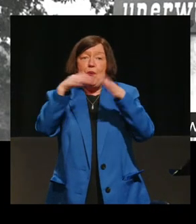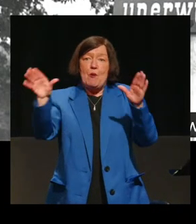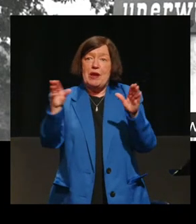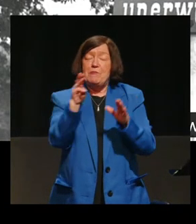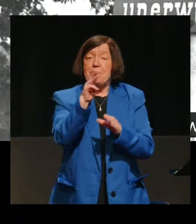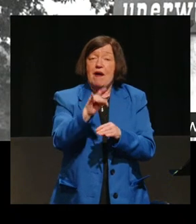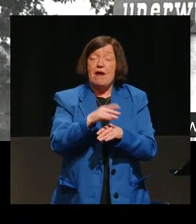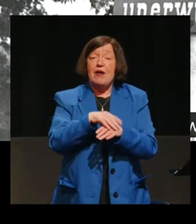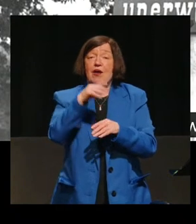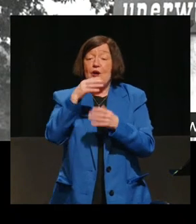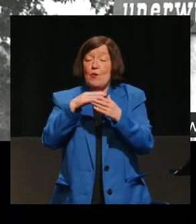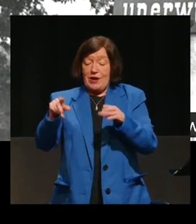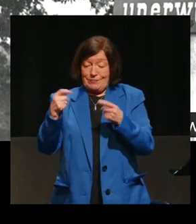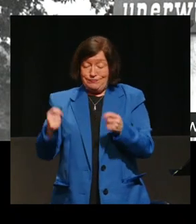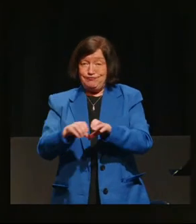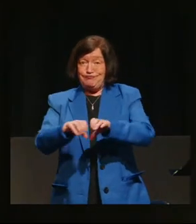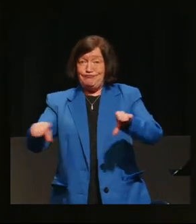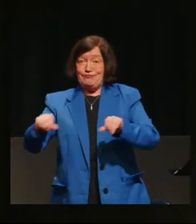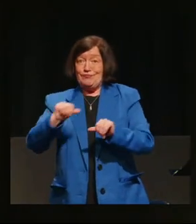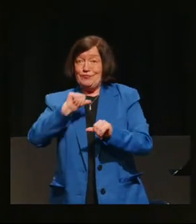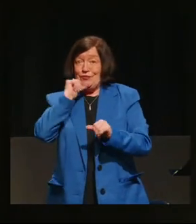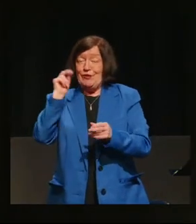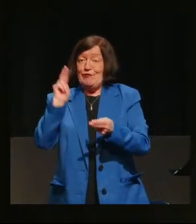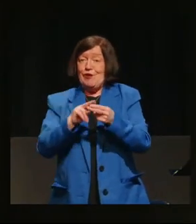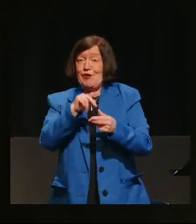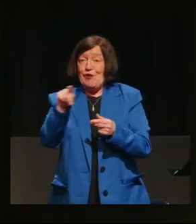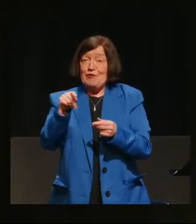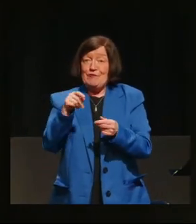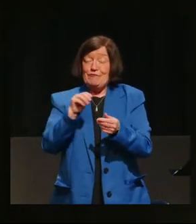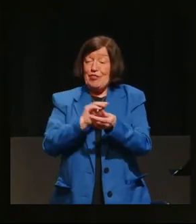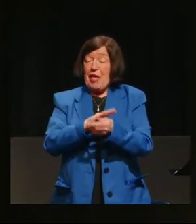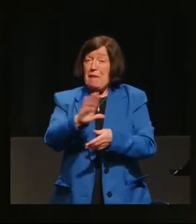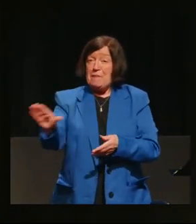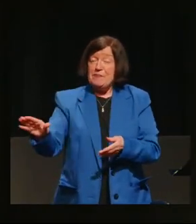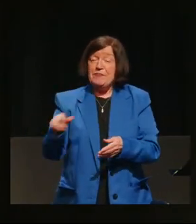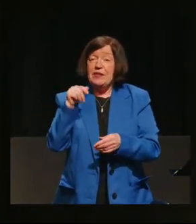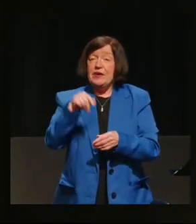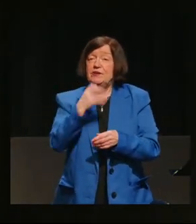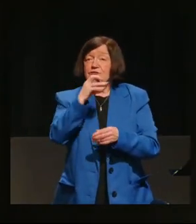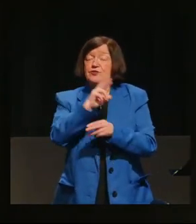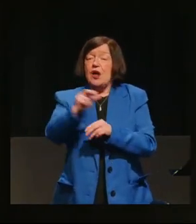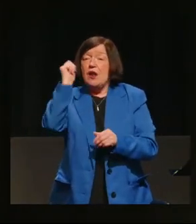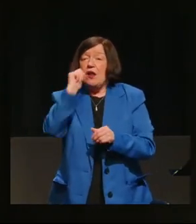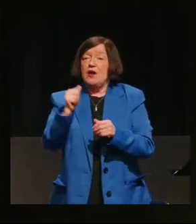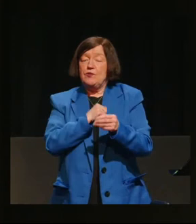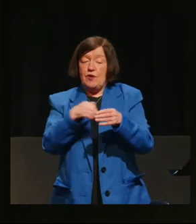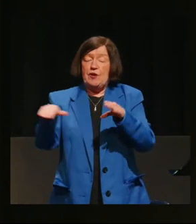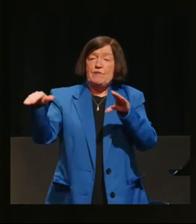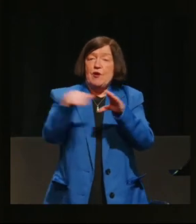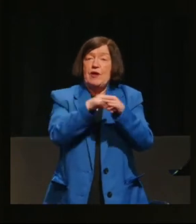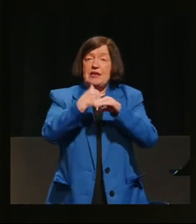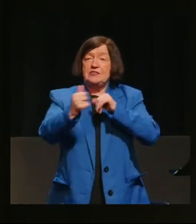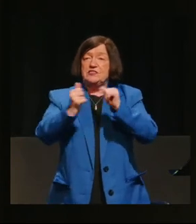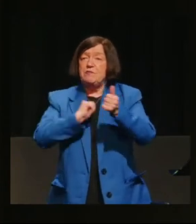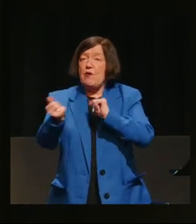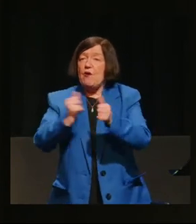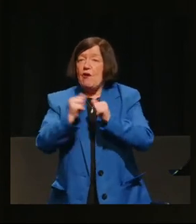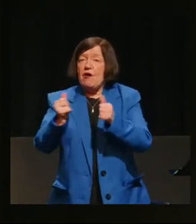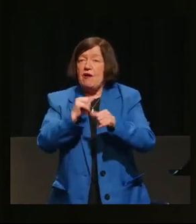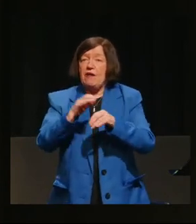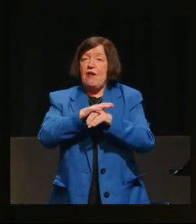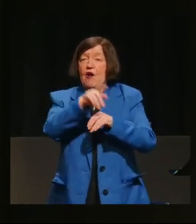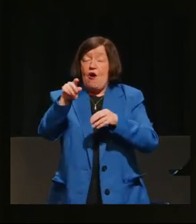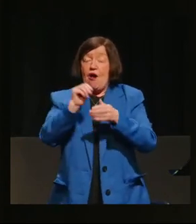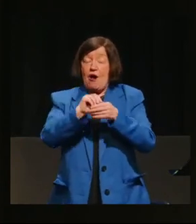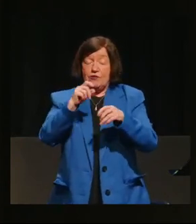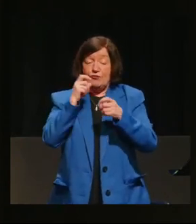parks, where benches had "Not for Jews" stenciled onto them. Jews were not allowed to participate in sports or ride on